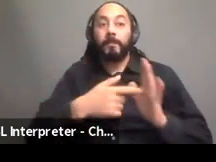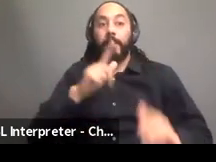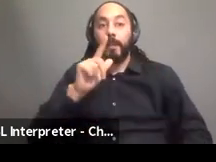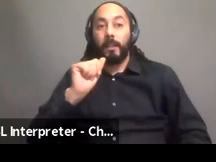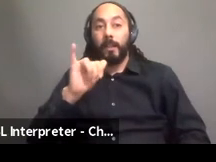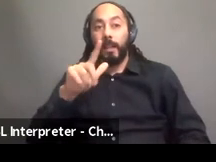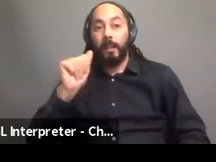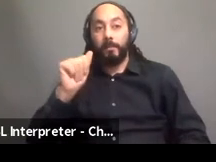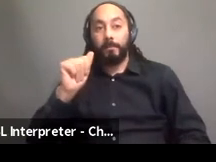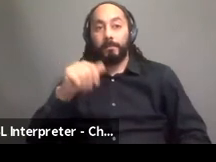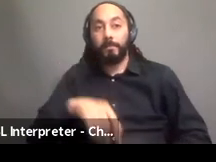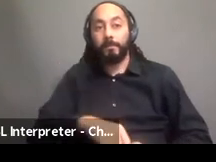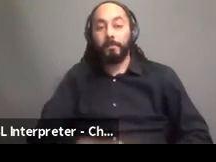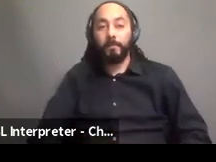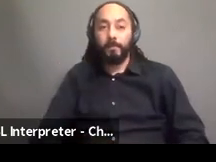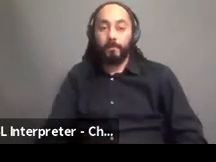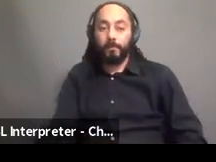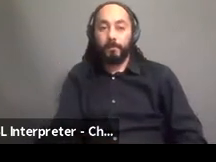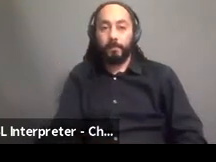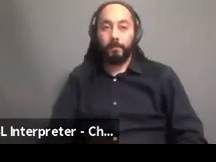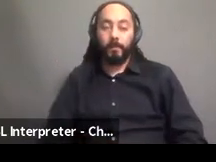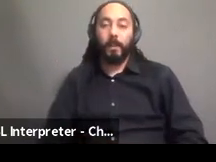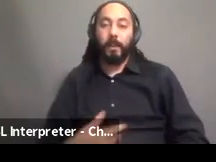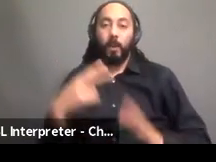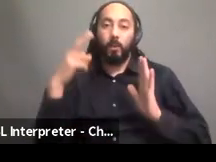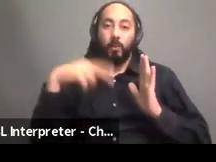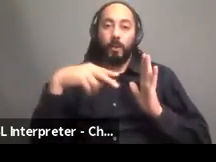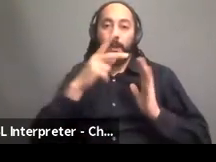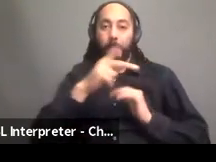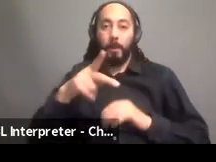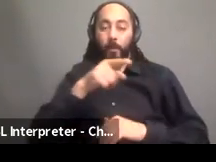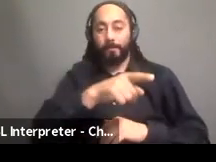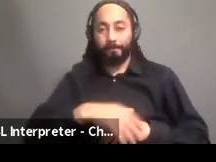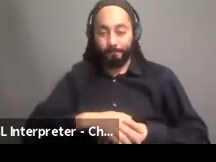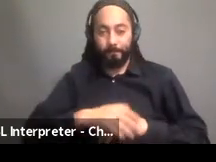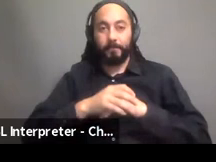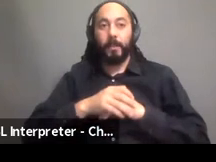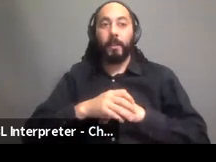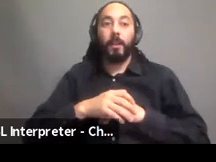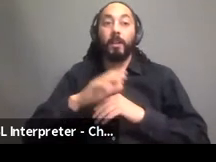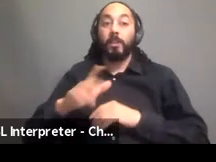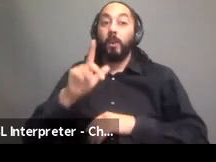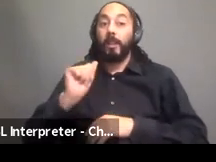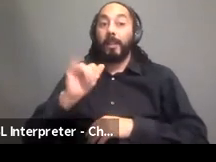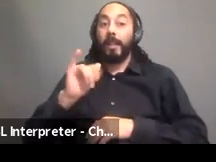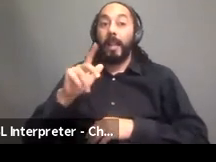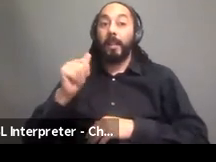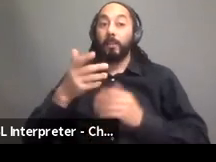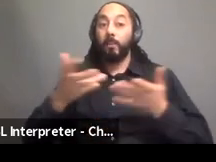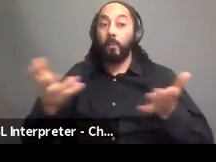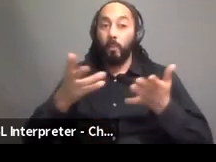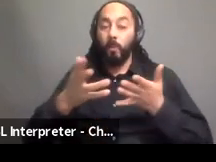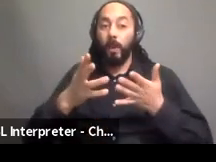power? Layla is a second-year international student at an Ontario